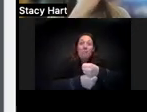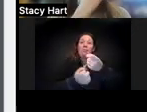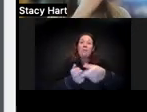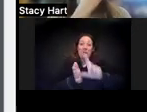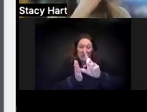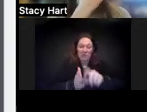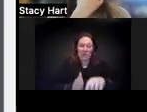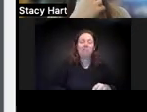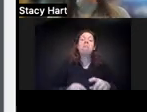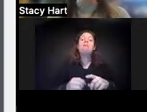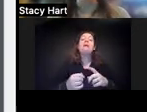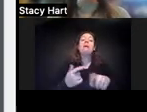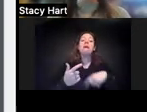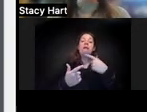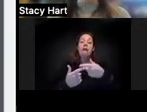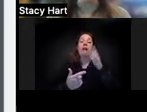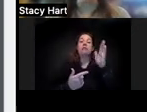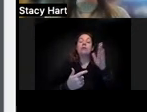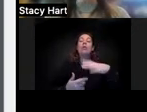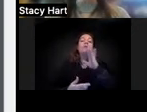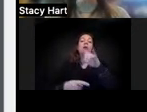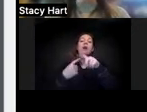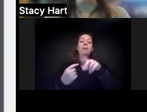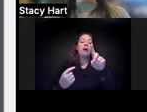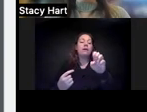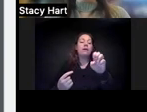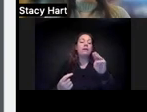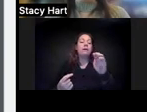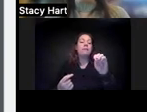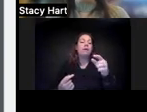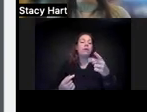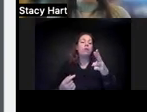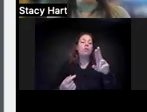about disability demographics in Rhode Island.